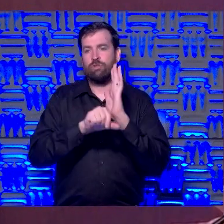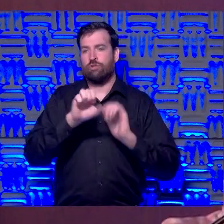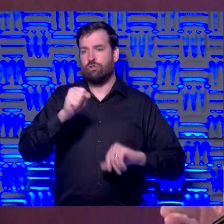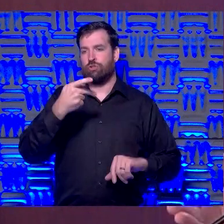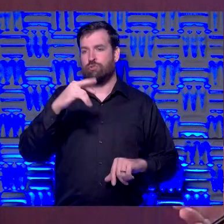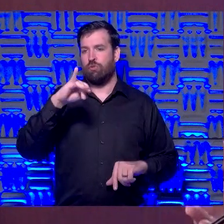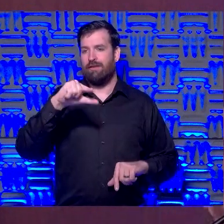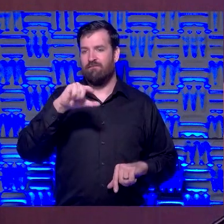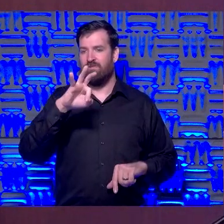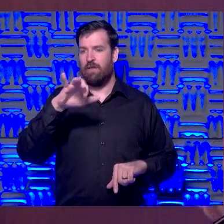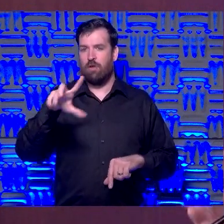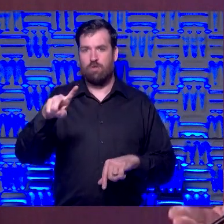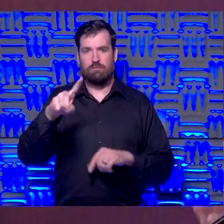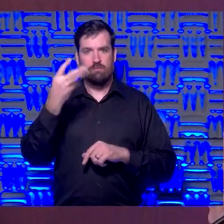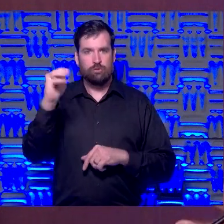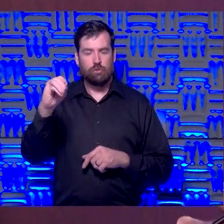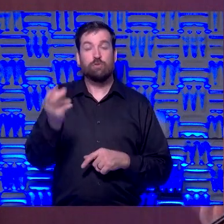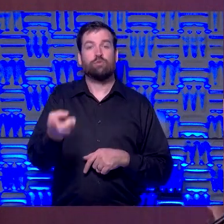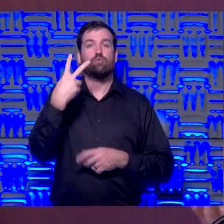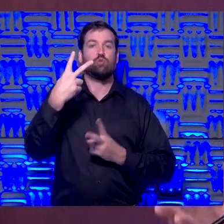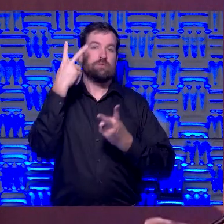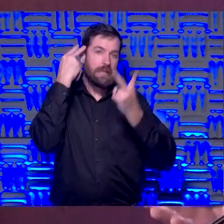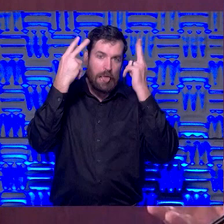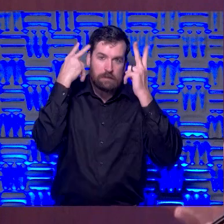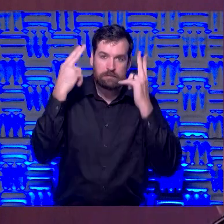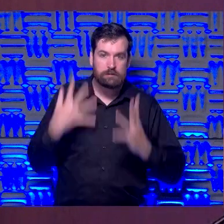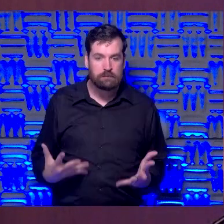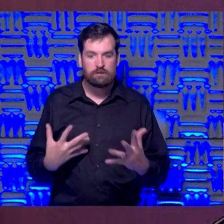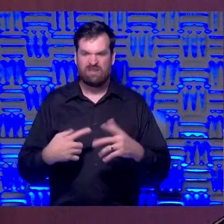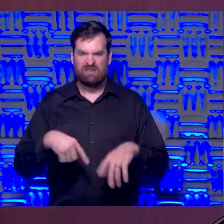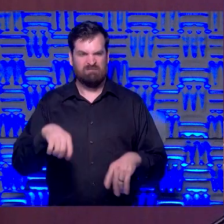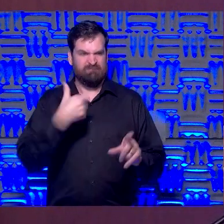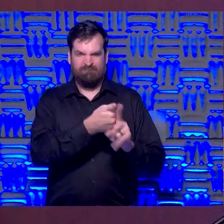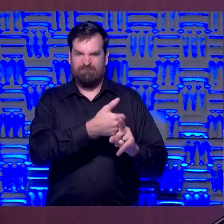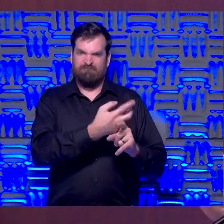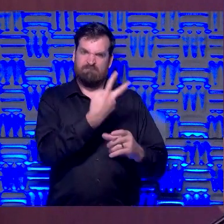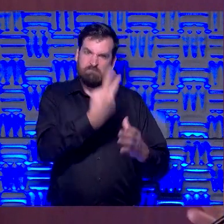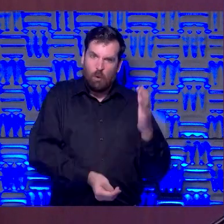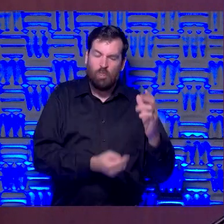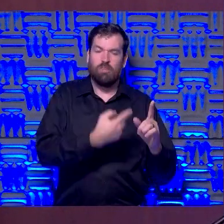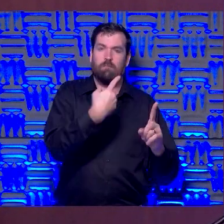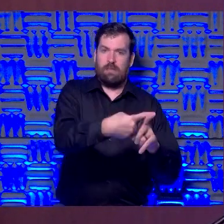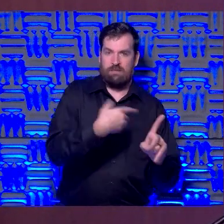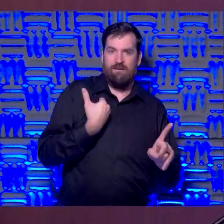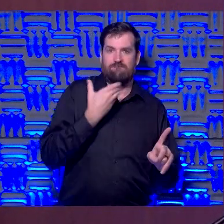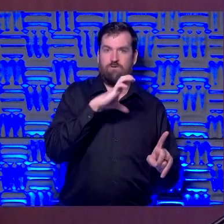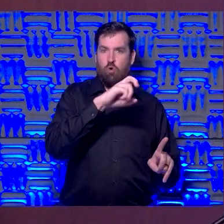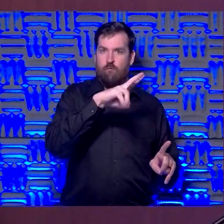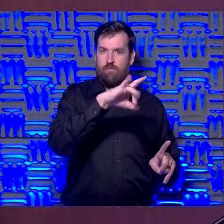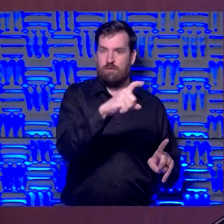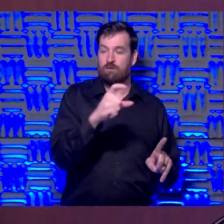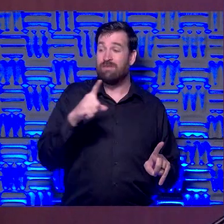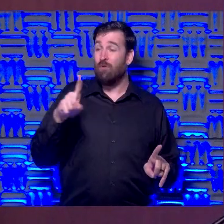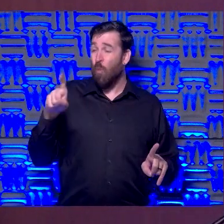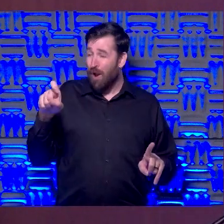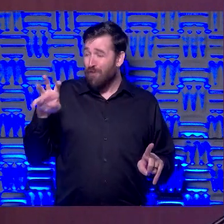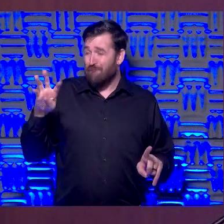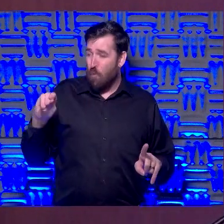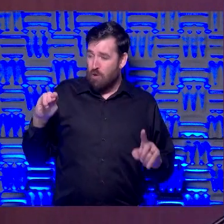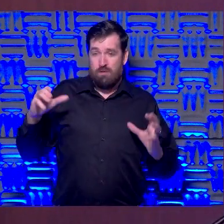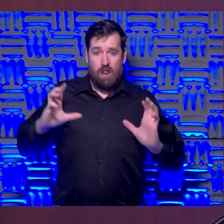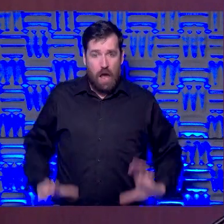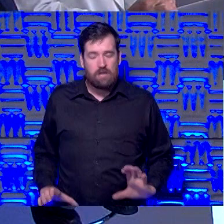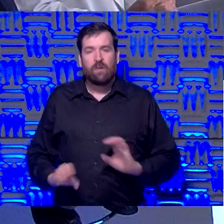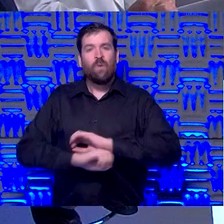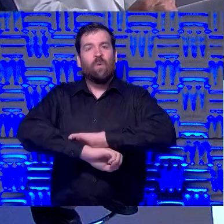Yeah. hairstylists were positive, had 140 40. clients, I think it was. Yep. Zero transmission. All because they